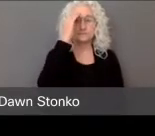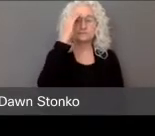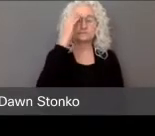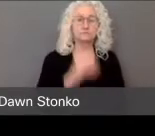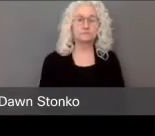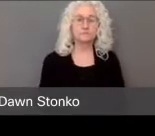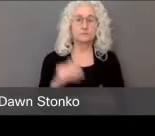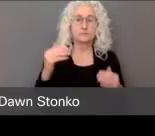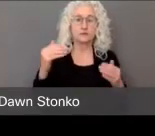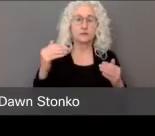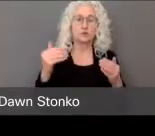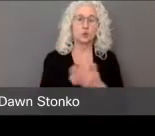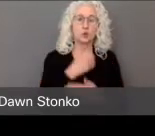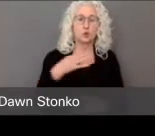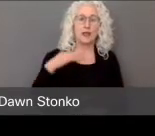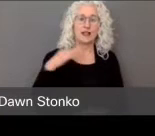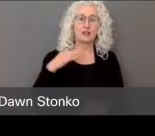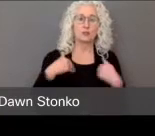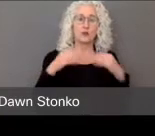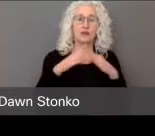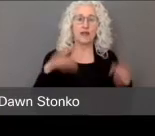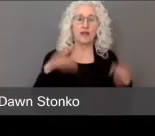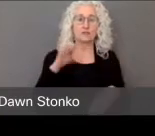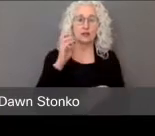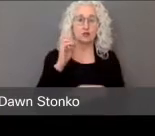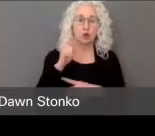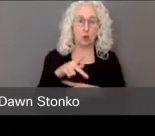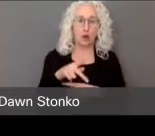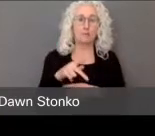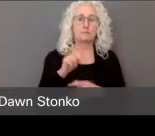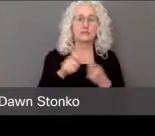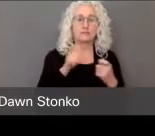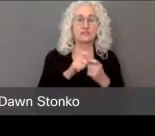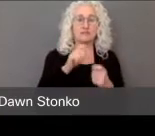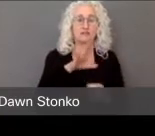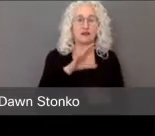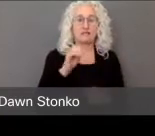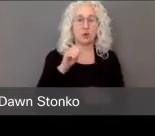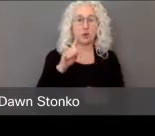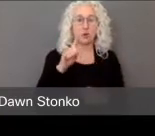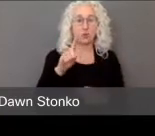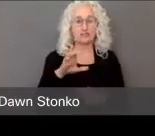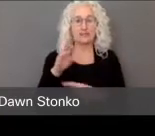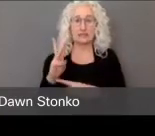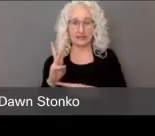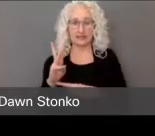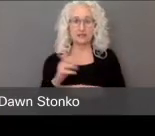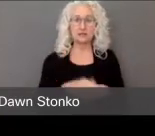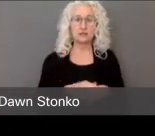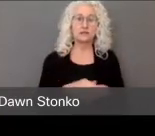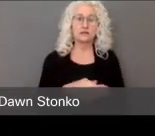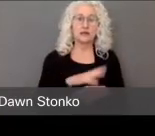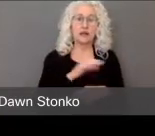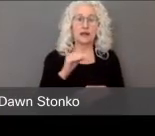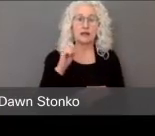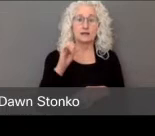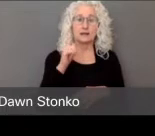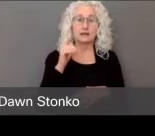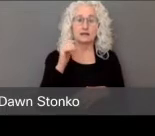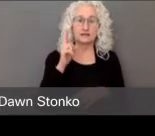So newly eligible, we've got housing co-ops, we've got certain 501c6s, destination marketing